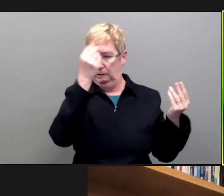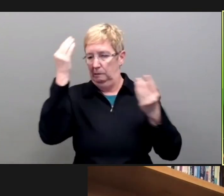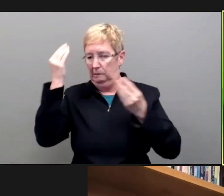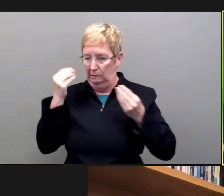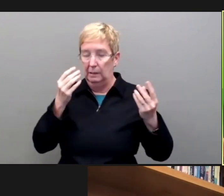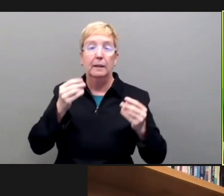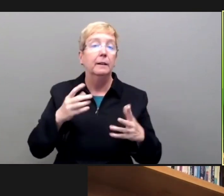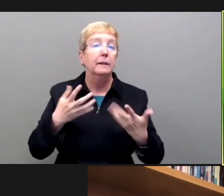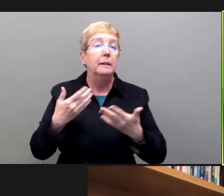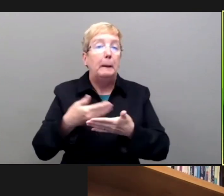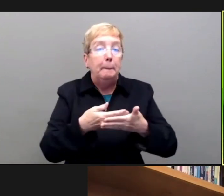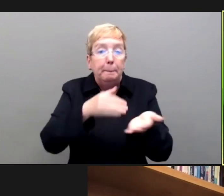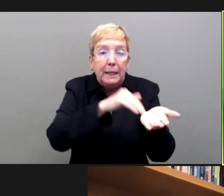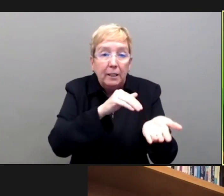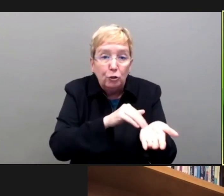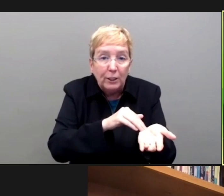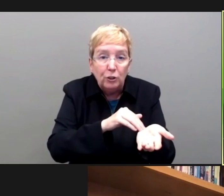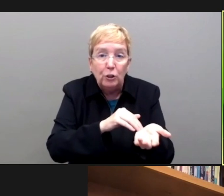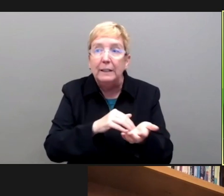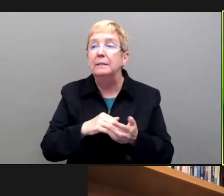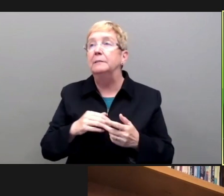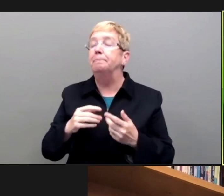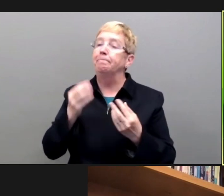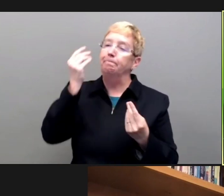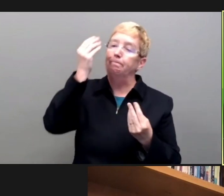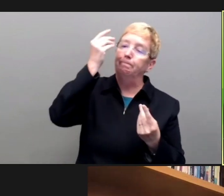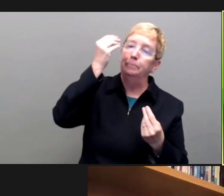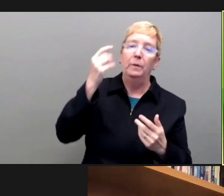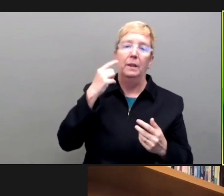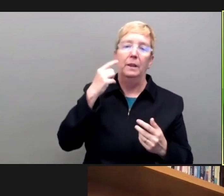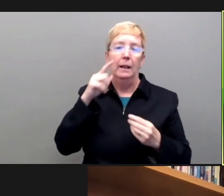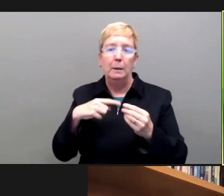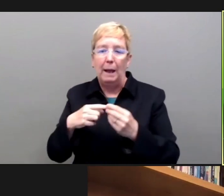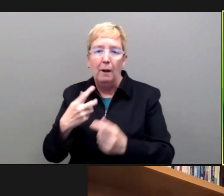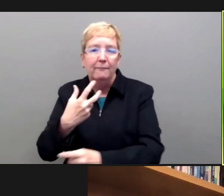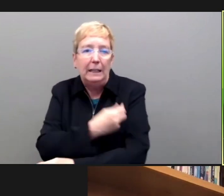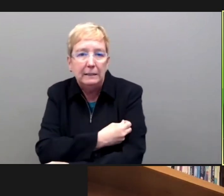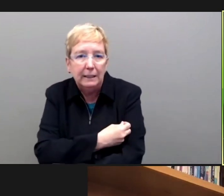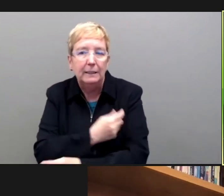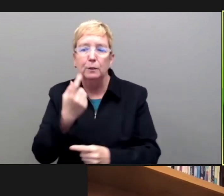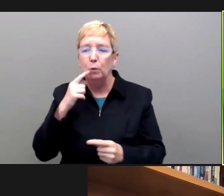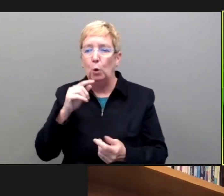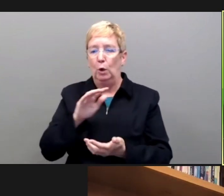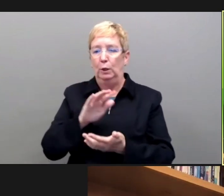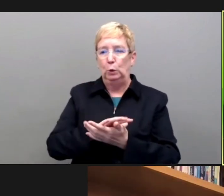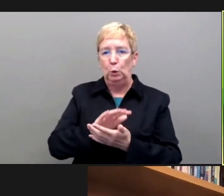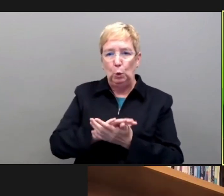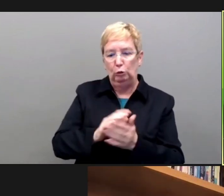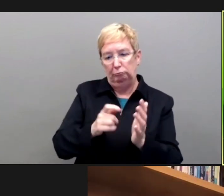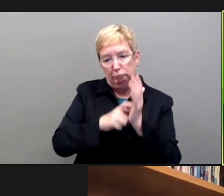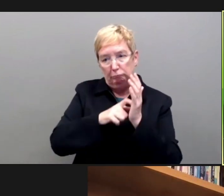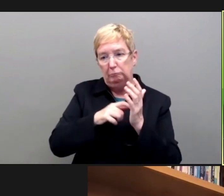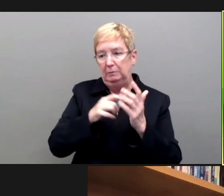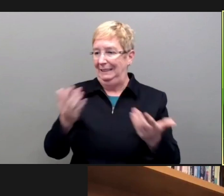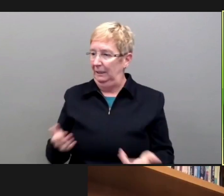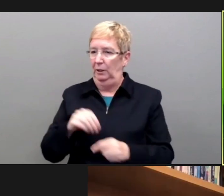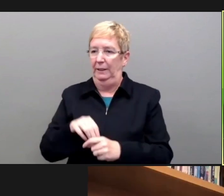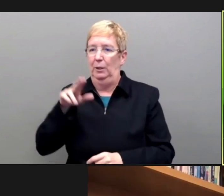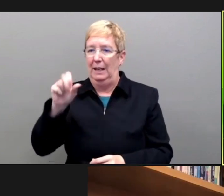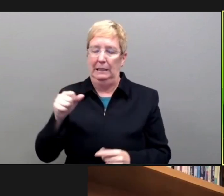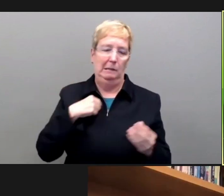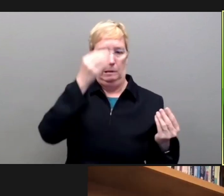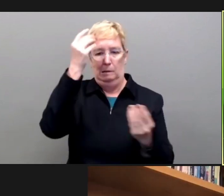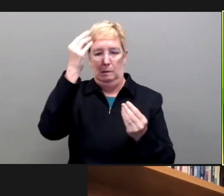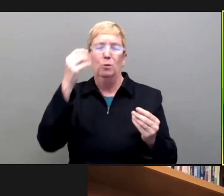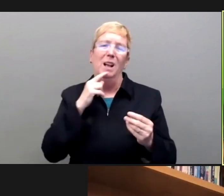about adding that to a vaccine regimen for school attendance in this country in the near